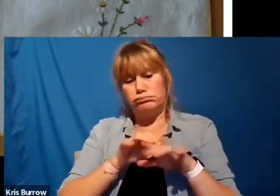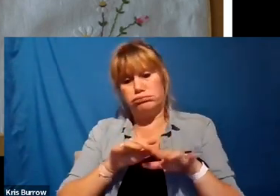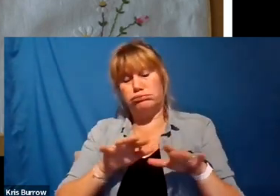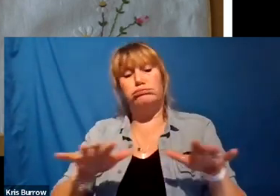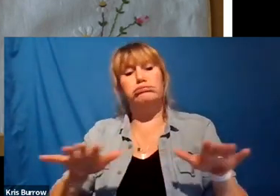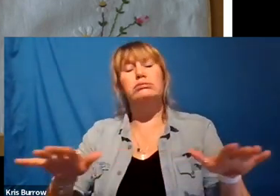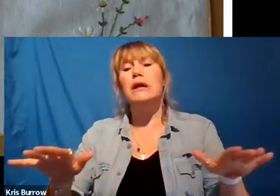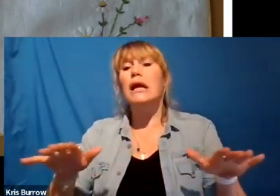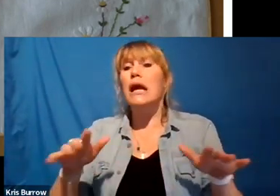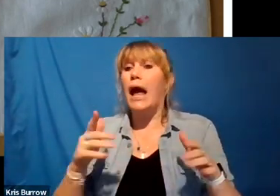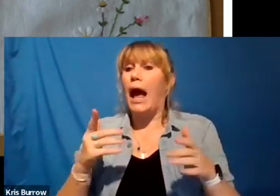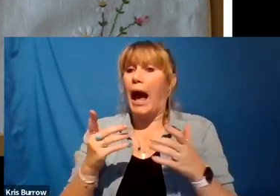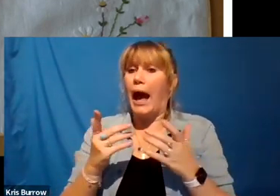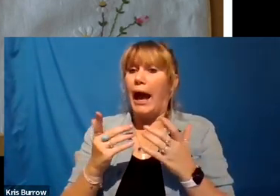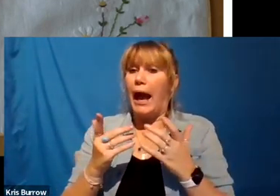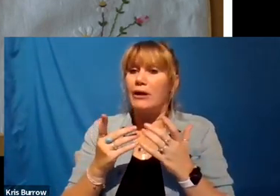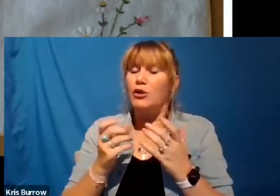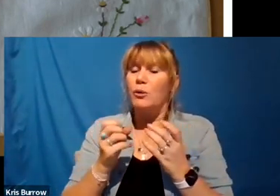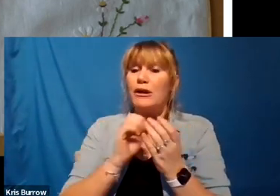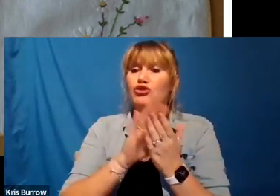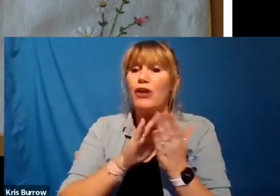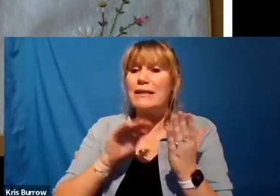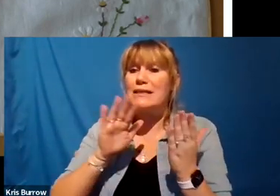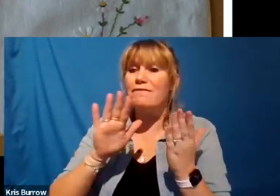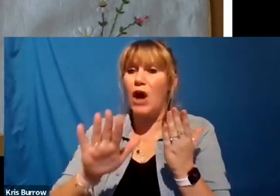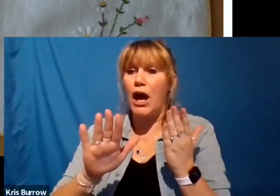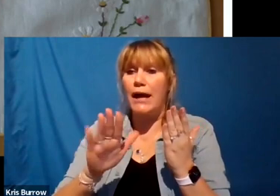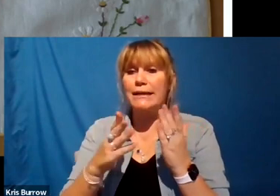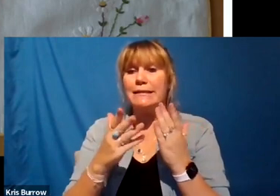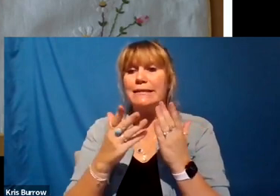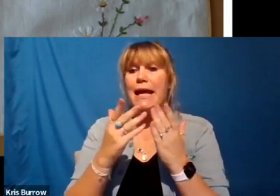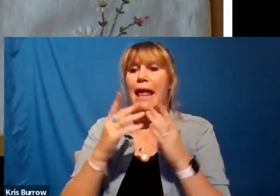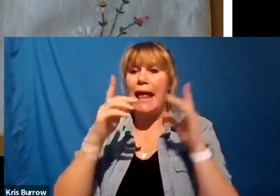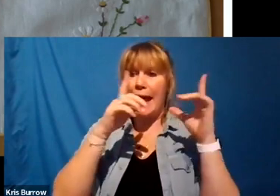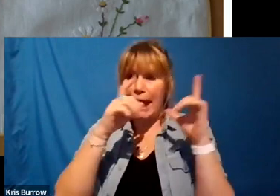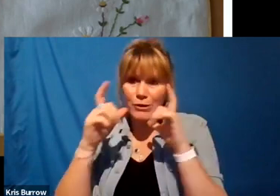embroidery transfers, images, and text.